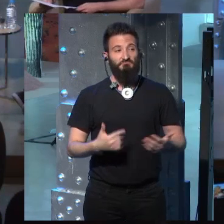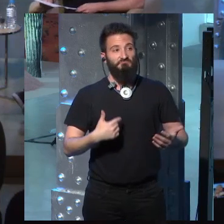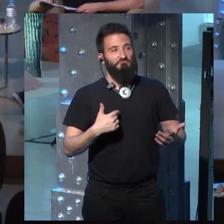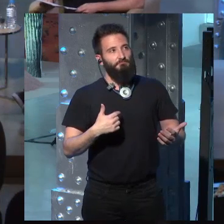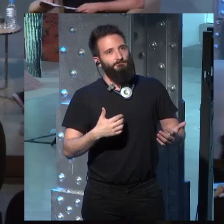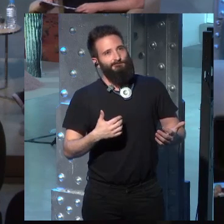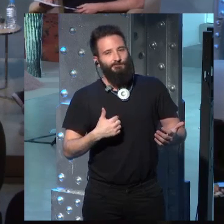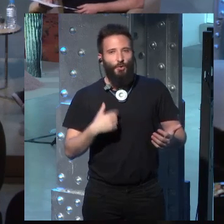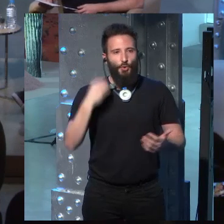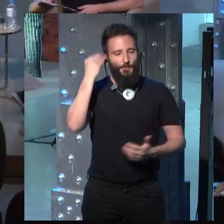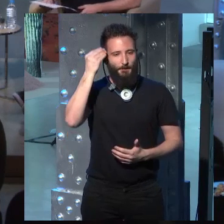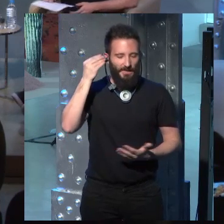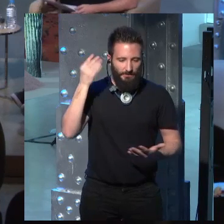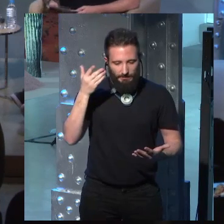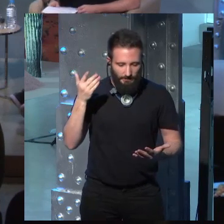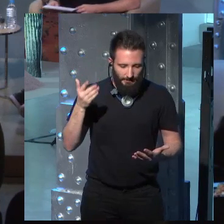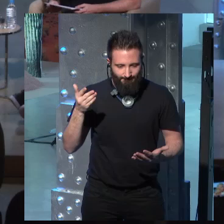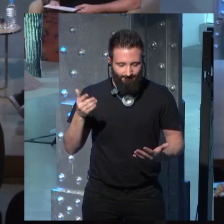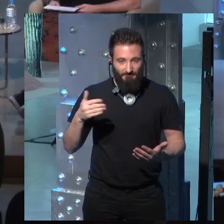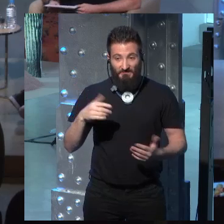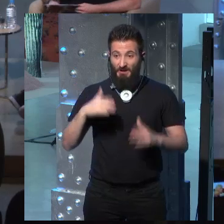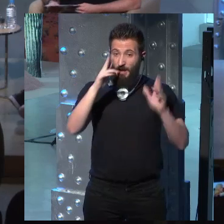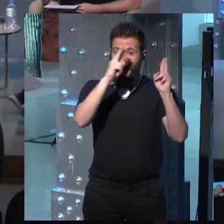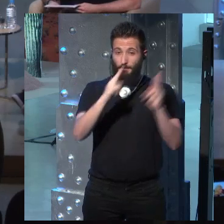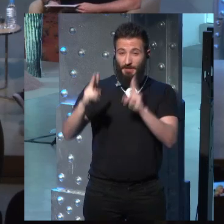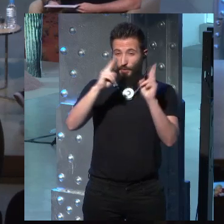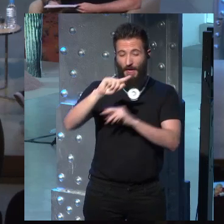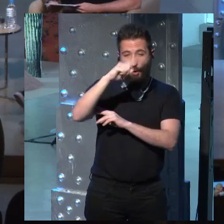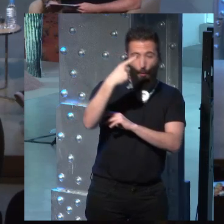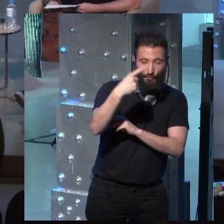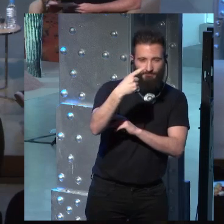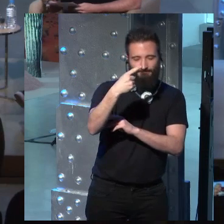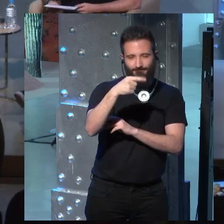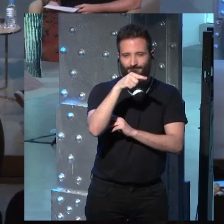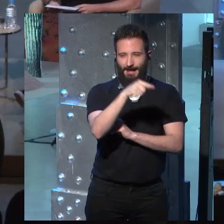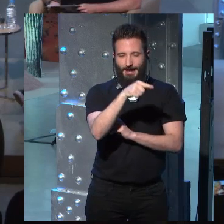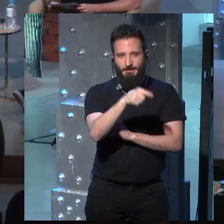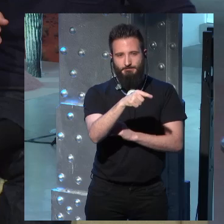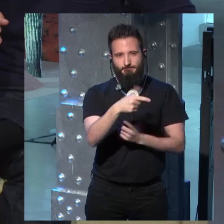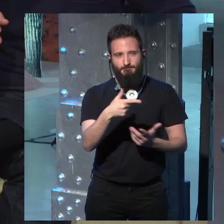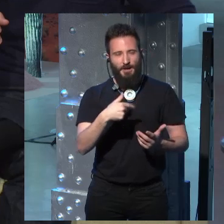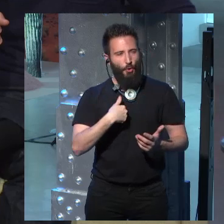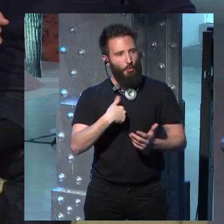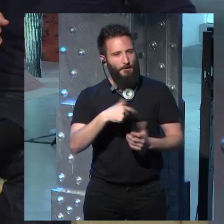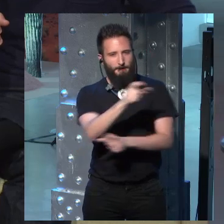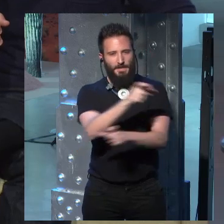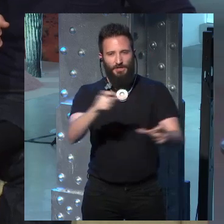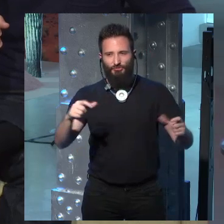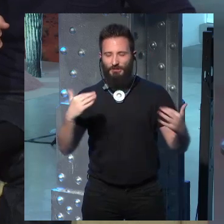think from the first episode that played, I was shocked at the good-natured